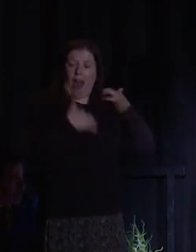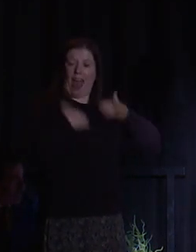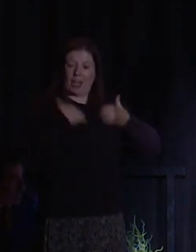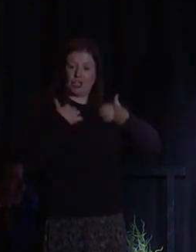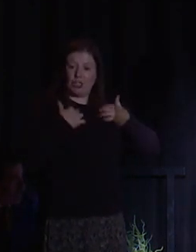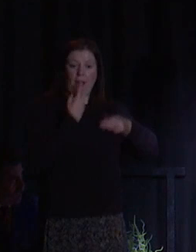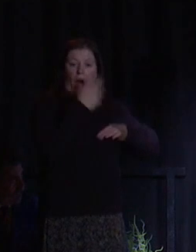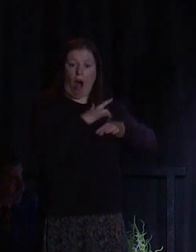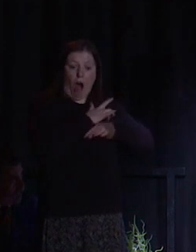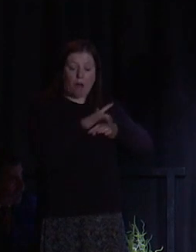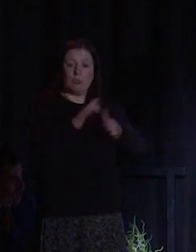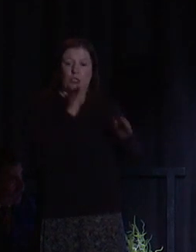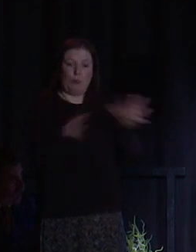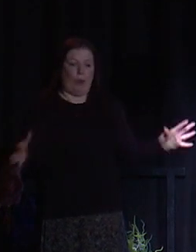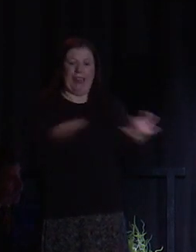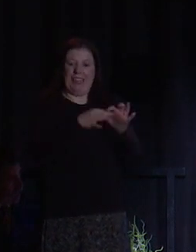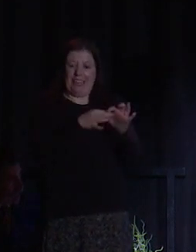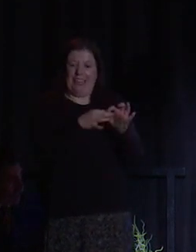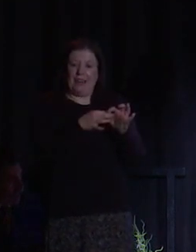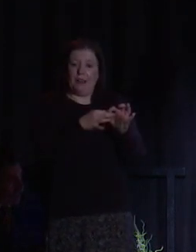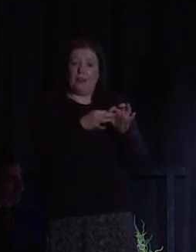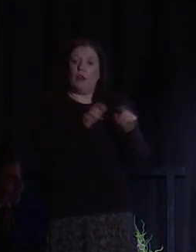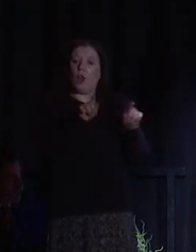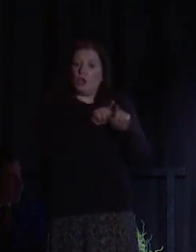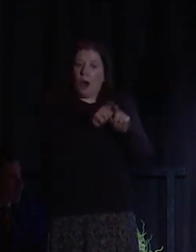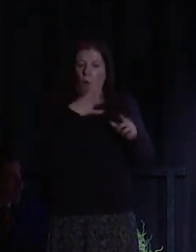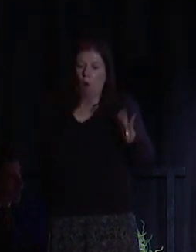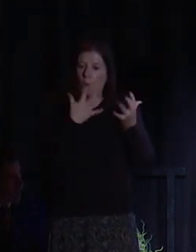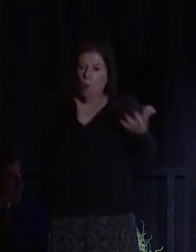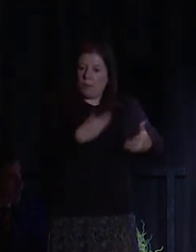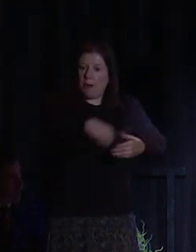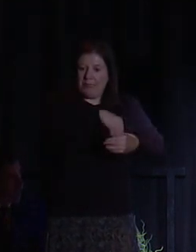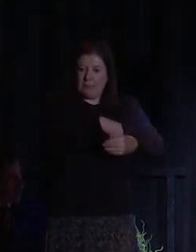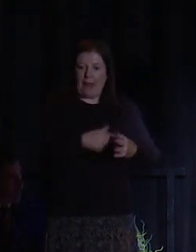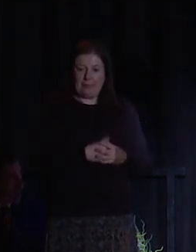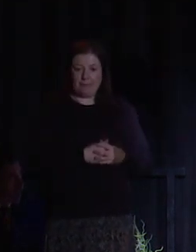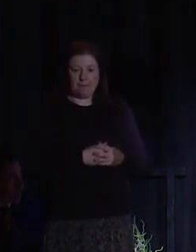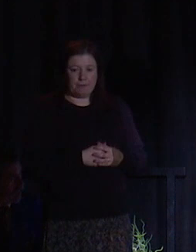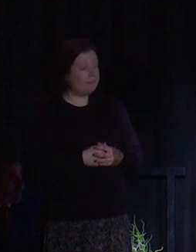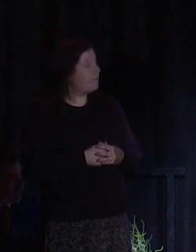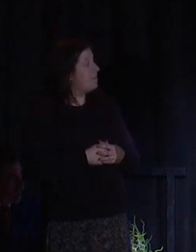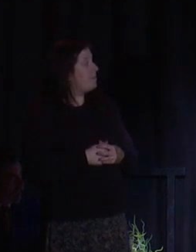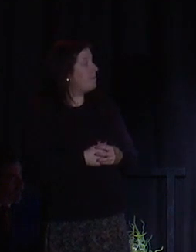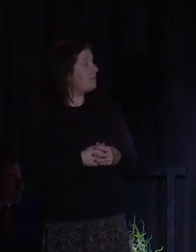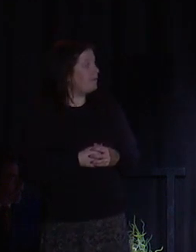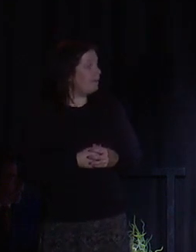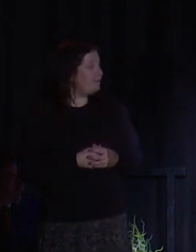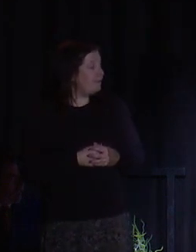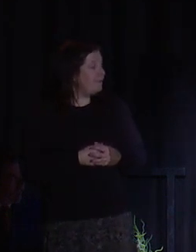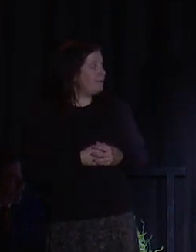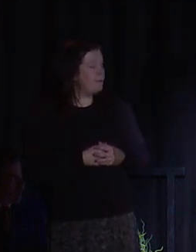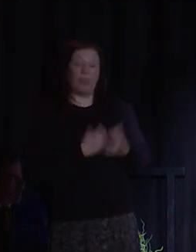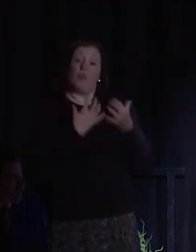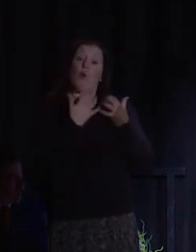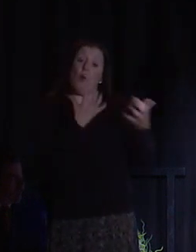of arts and sport, but also how can we start bringing the audience into performance. And as part of our performance, we also have a moment where the